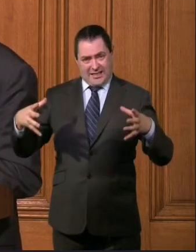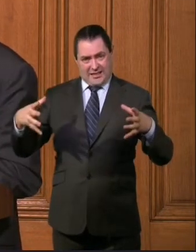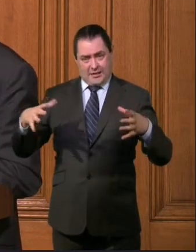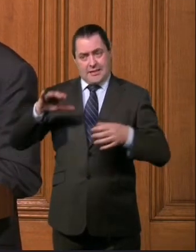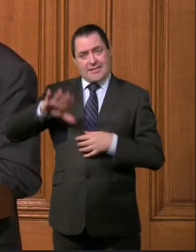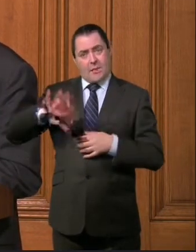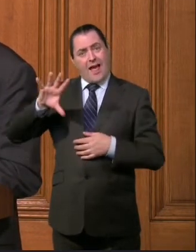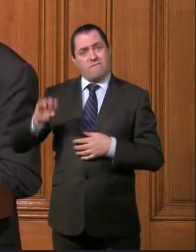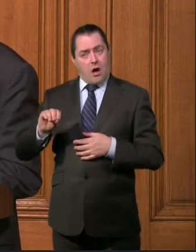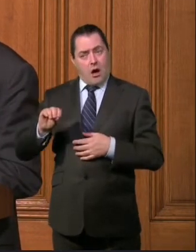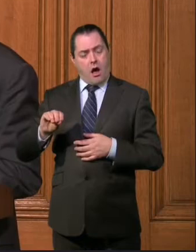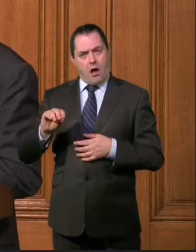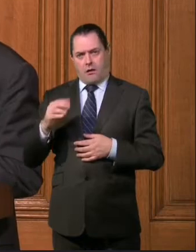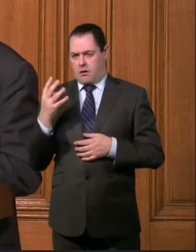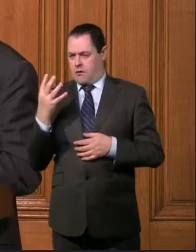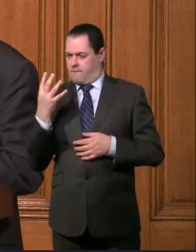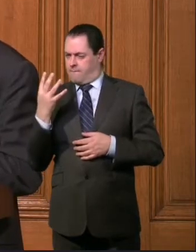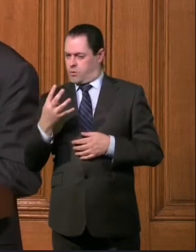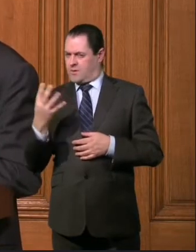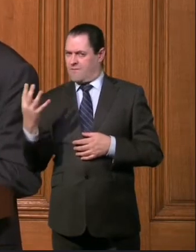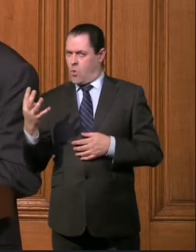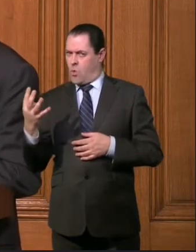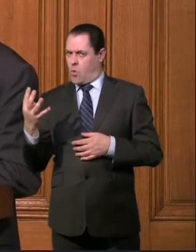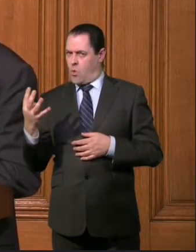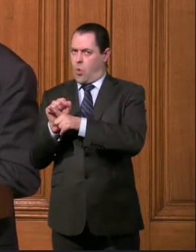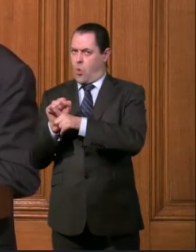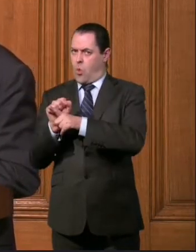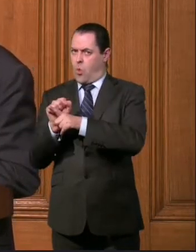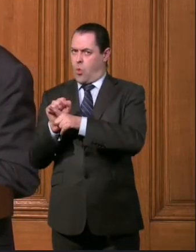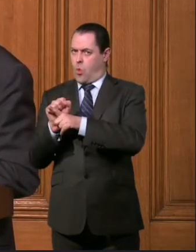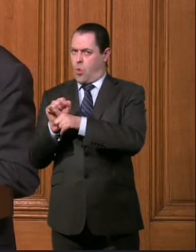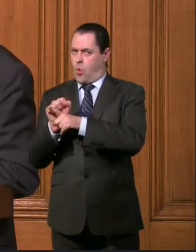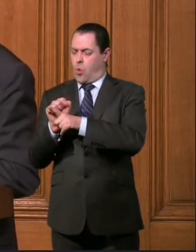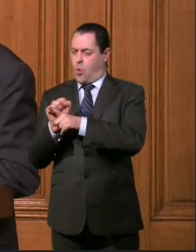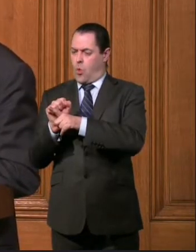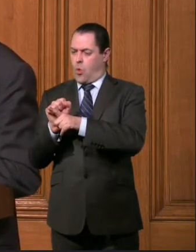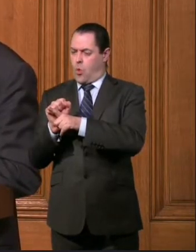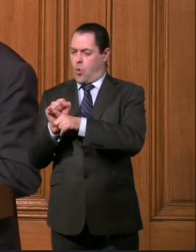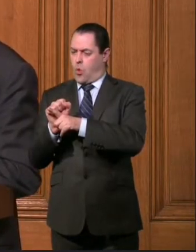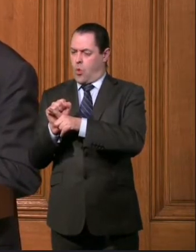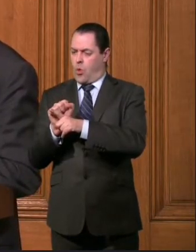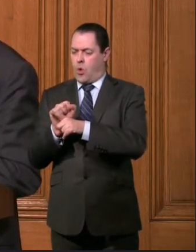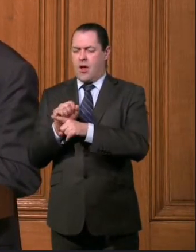moment, but I think 71 is the upper limit of what they've found.